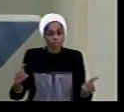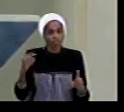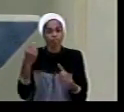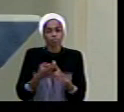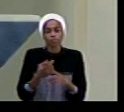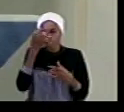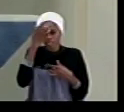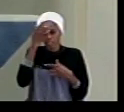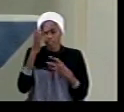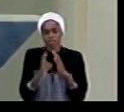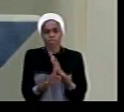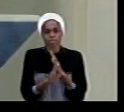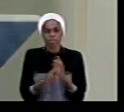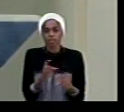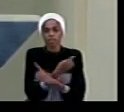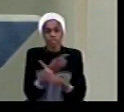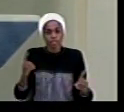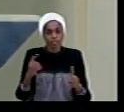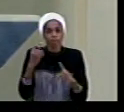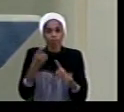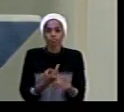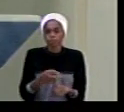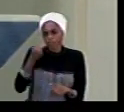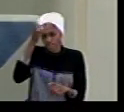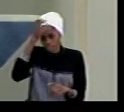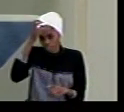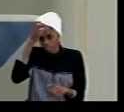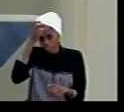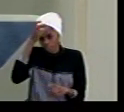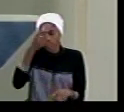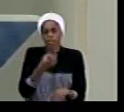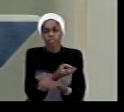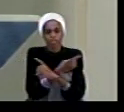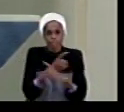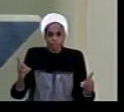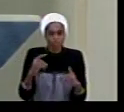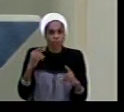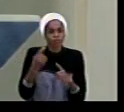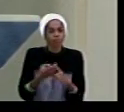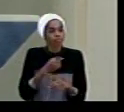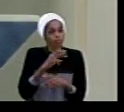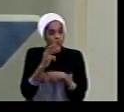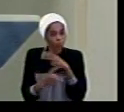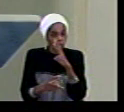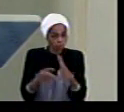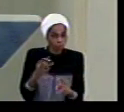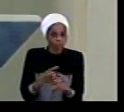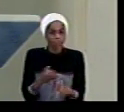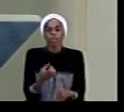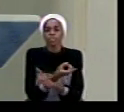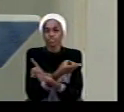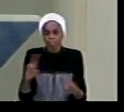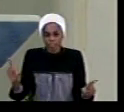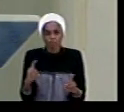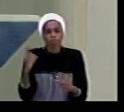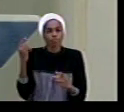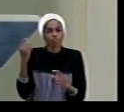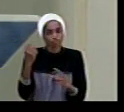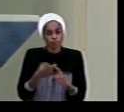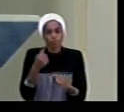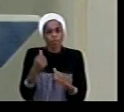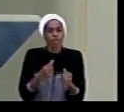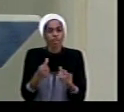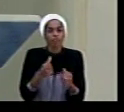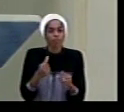sickness. Deliverance from Satan. Deliverance from the world. Deliverance from every activity of